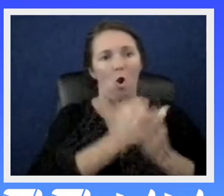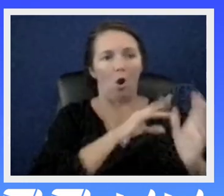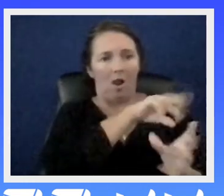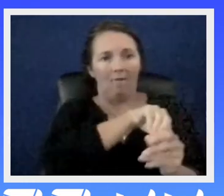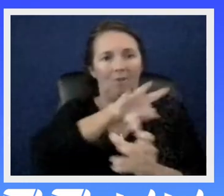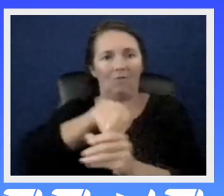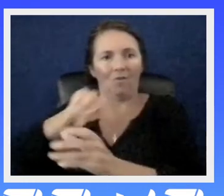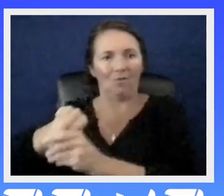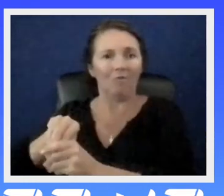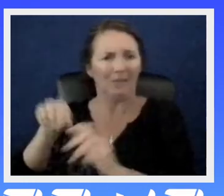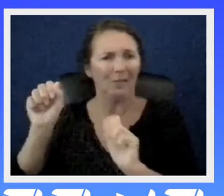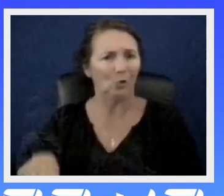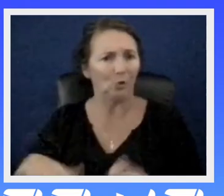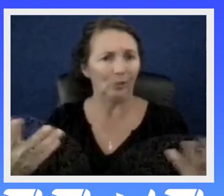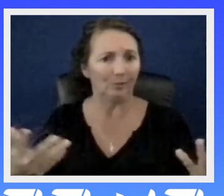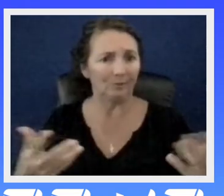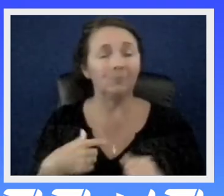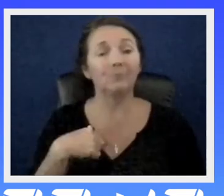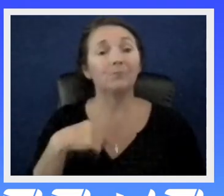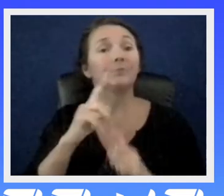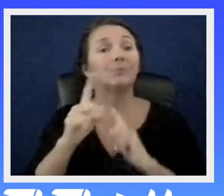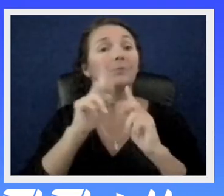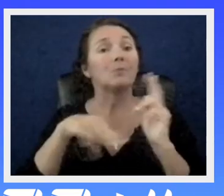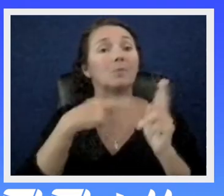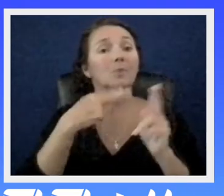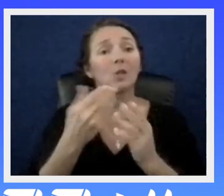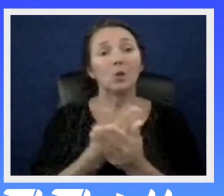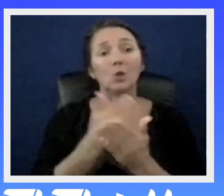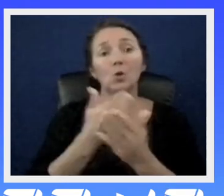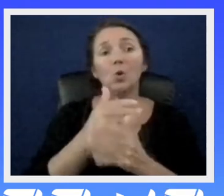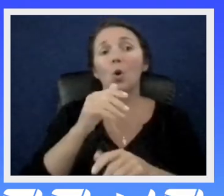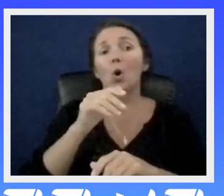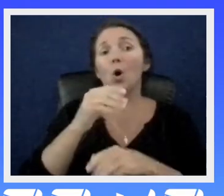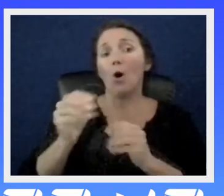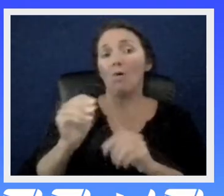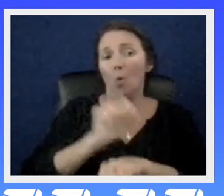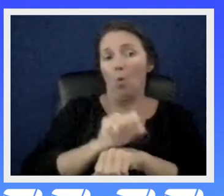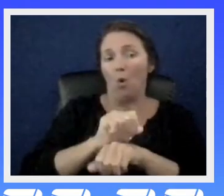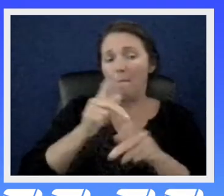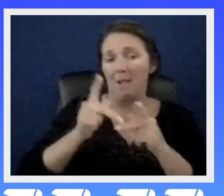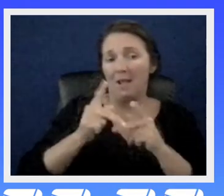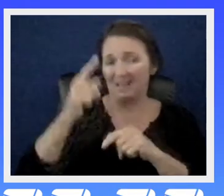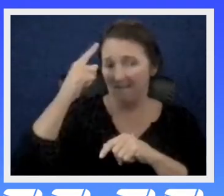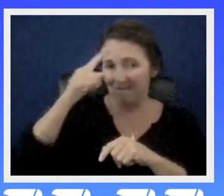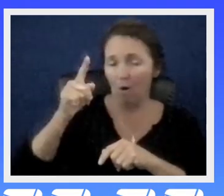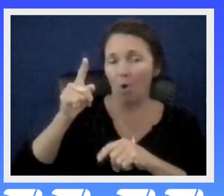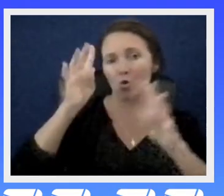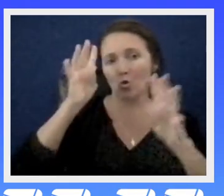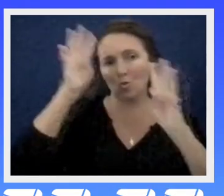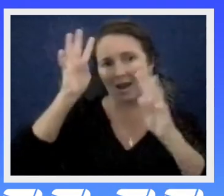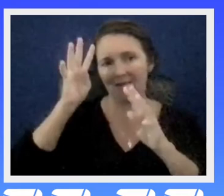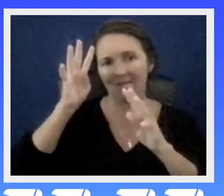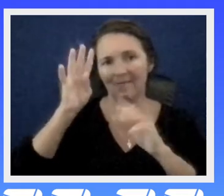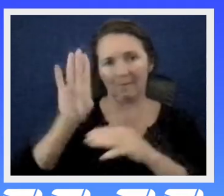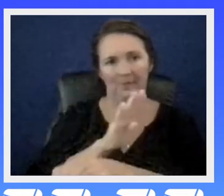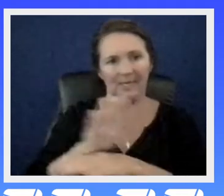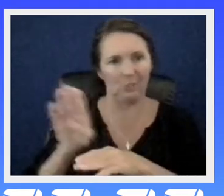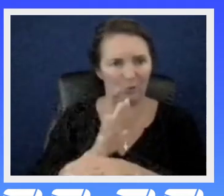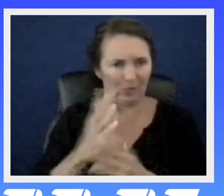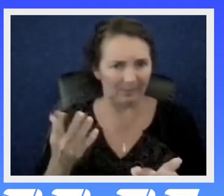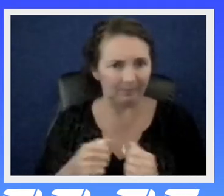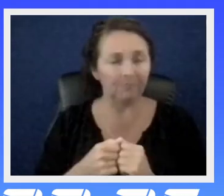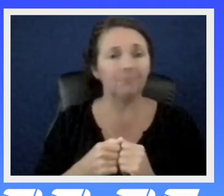about designing a new Office of Workforce Development program for the creative industry. This is going to be based on a feasibility study that's now